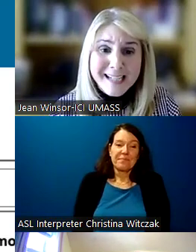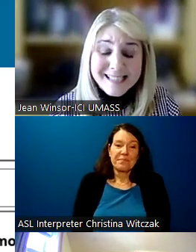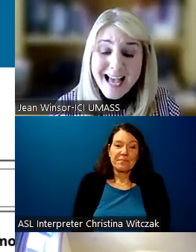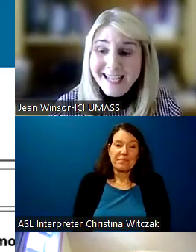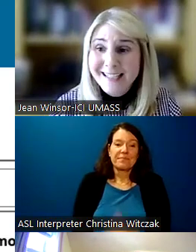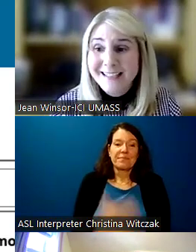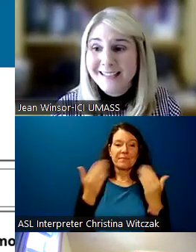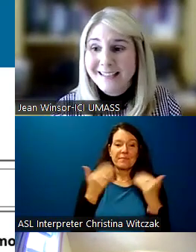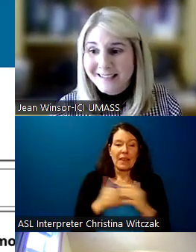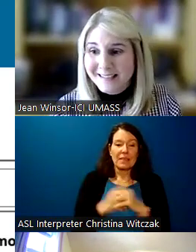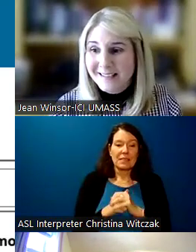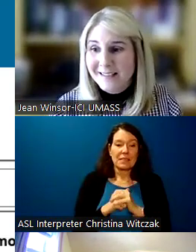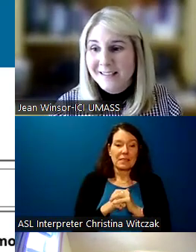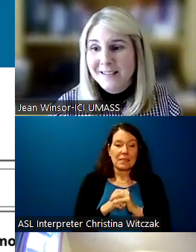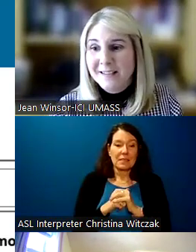Next slide.